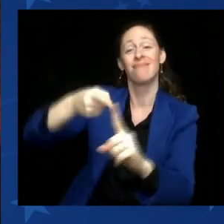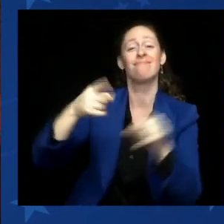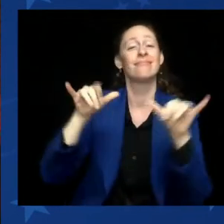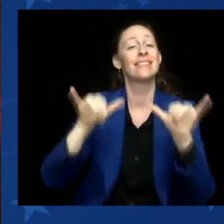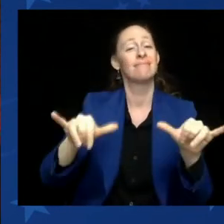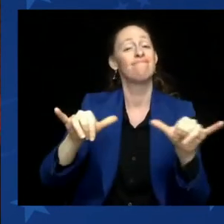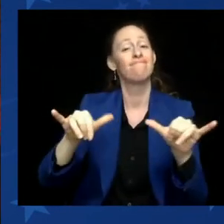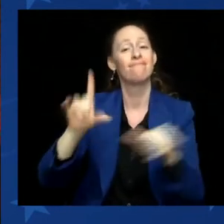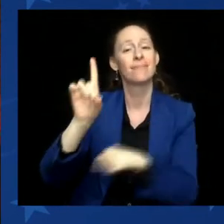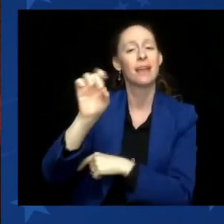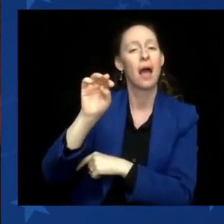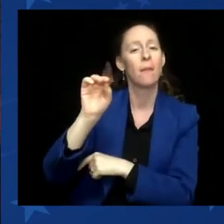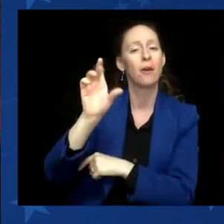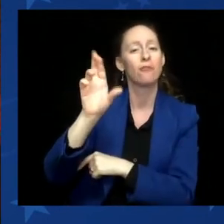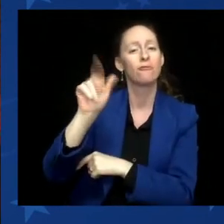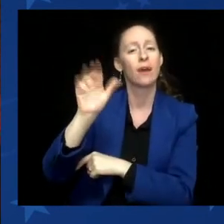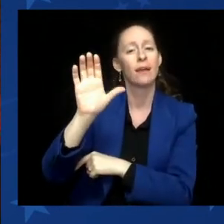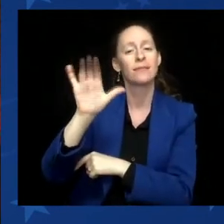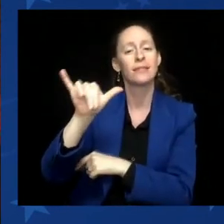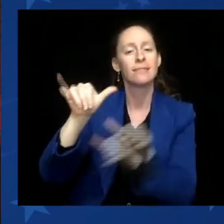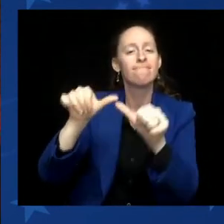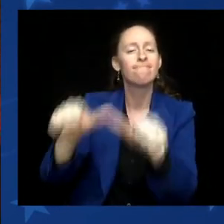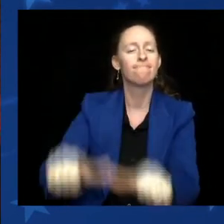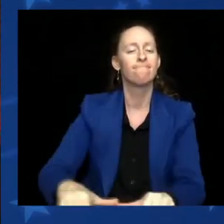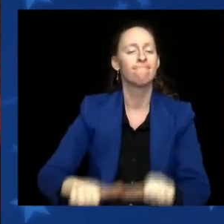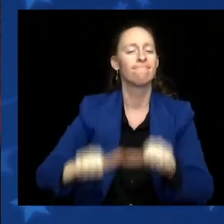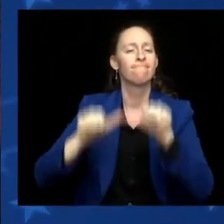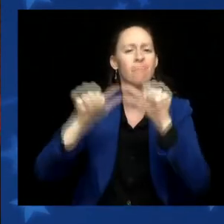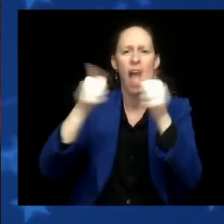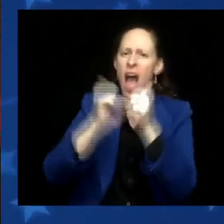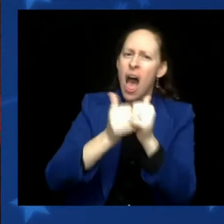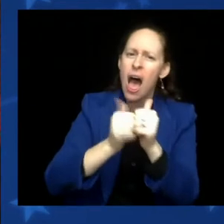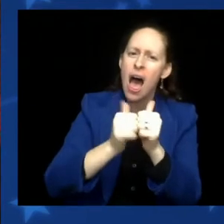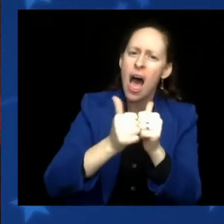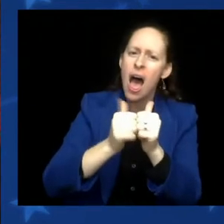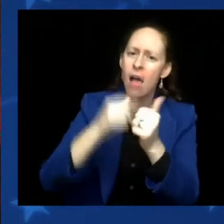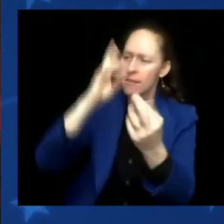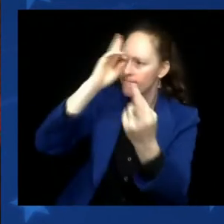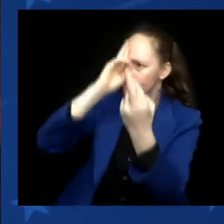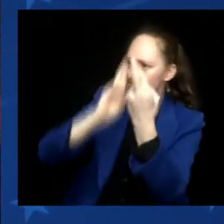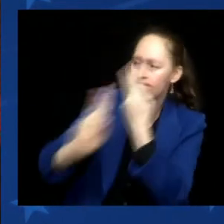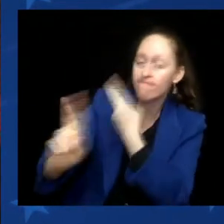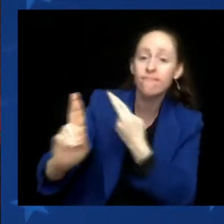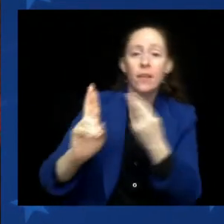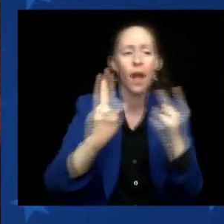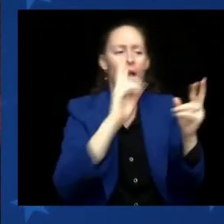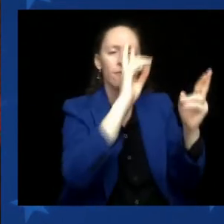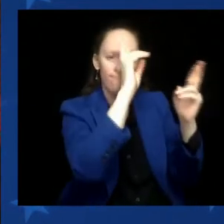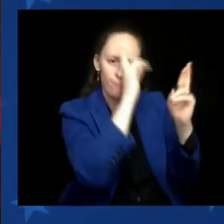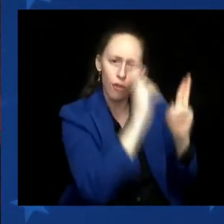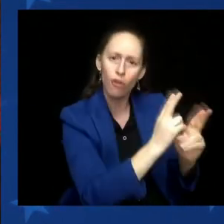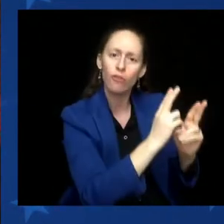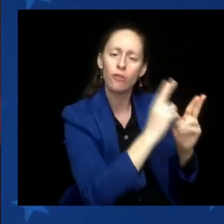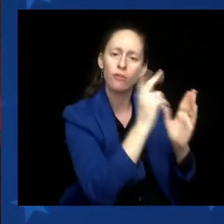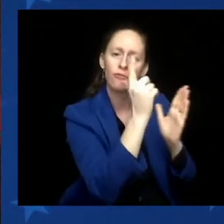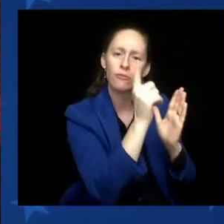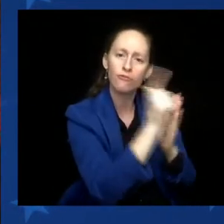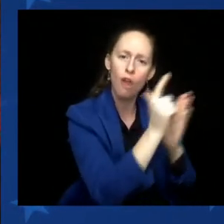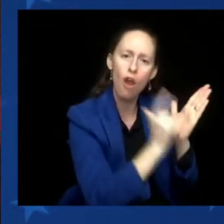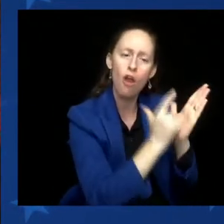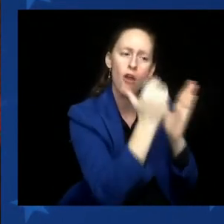of the republic. Only if we, the people, accept the results of free and fair elections. Only